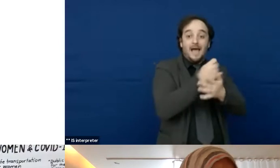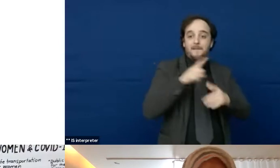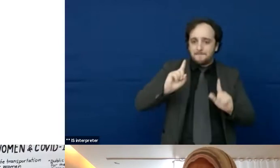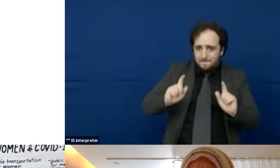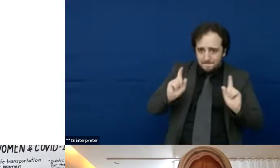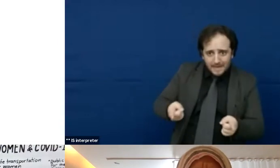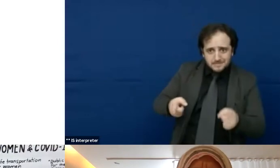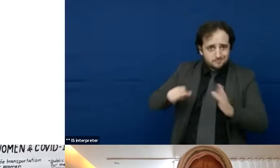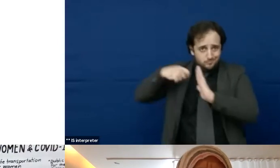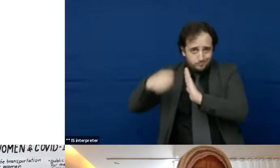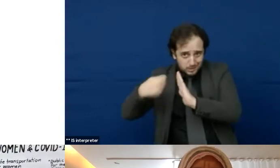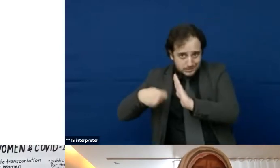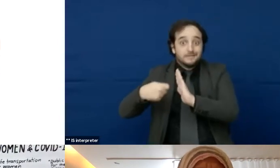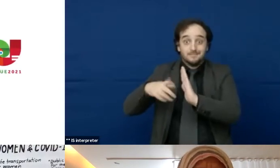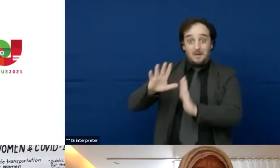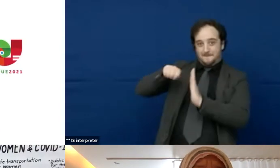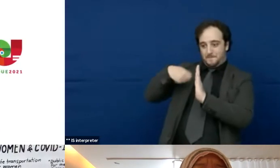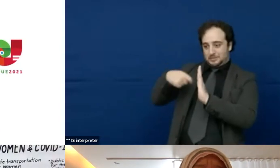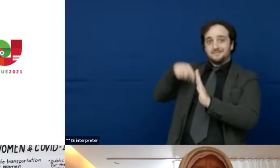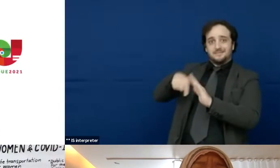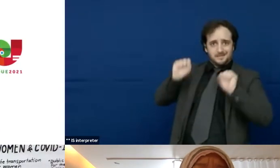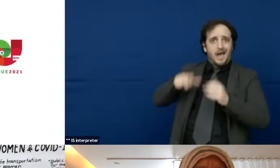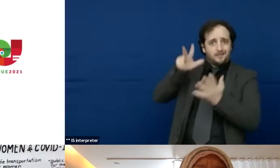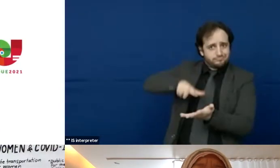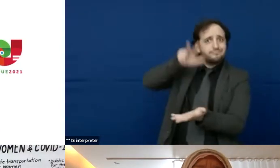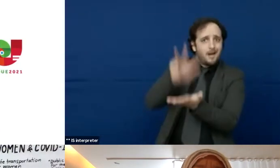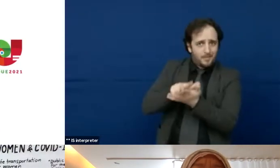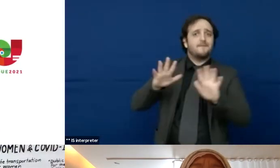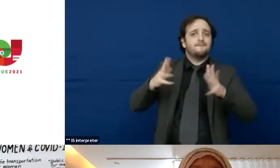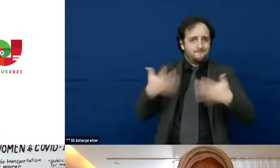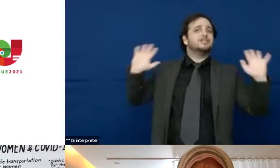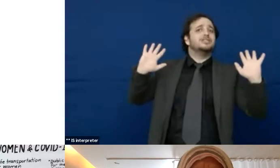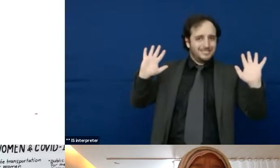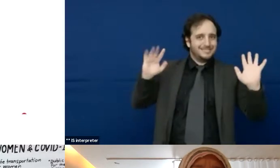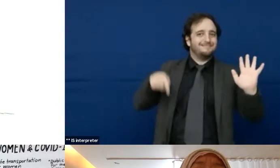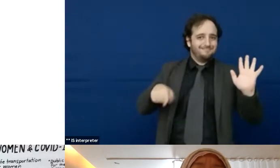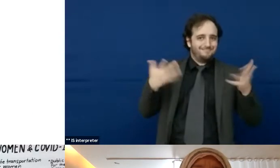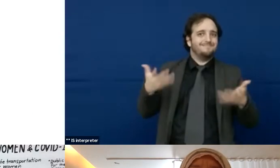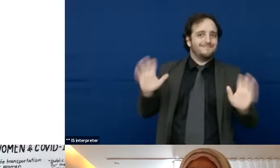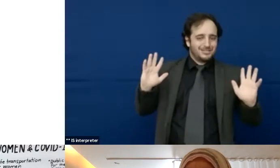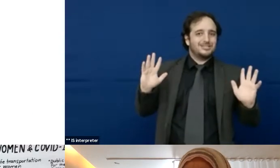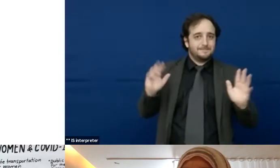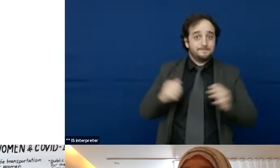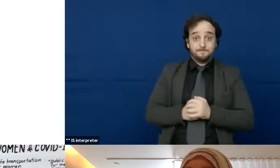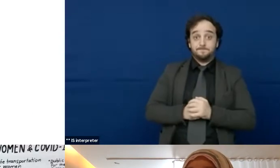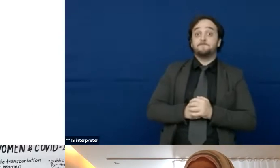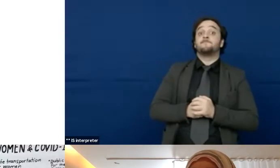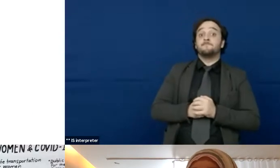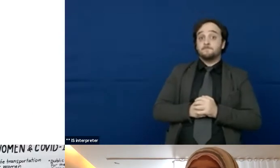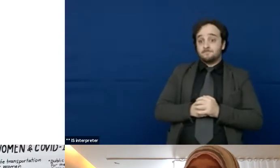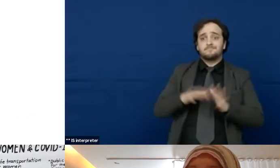audit, the safety pin application, and several other application that has now come on board,